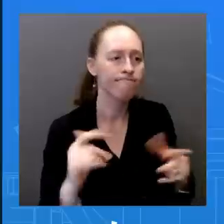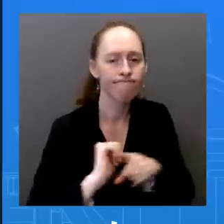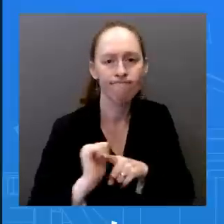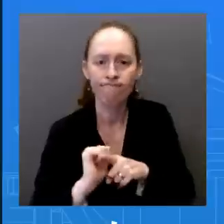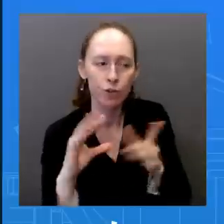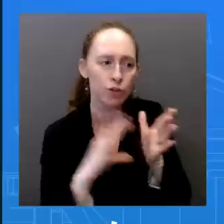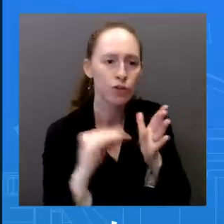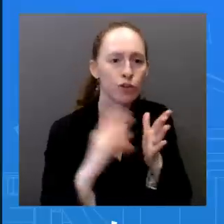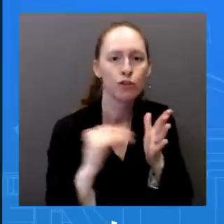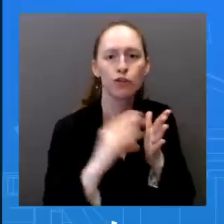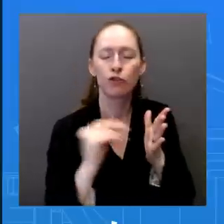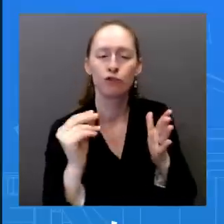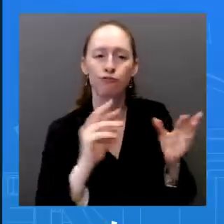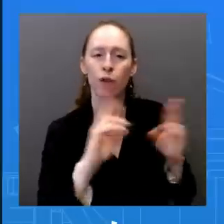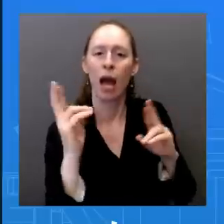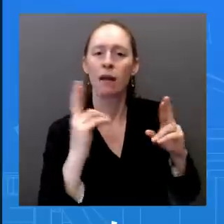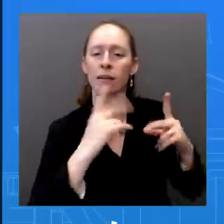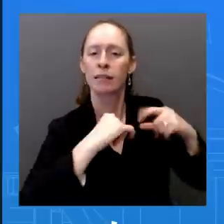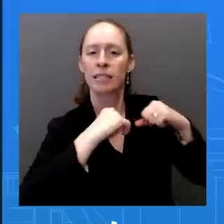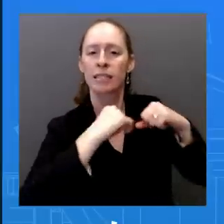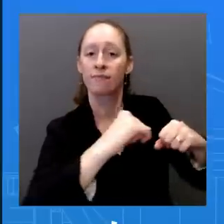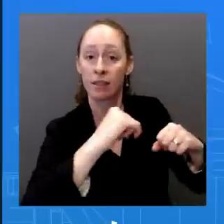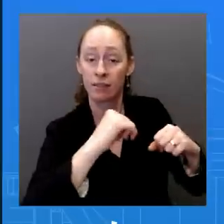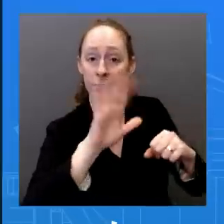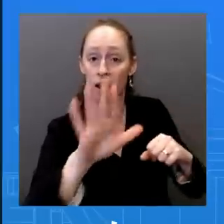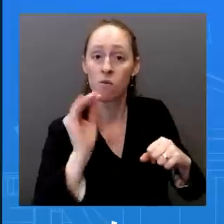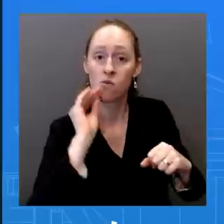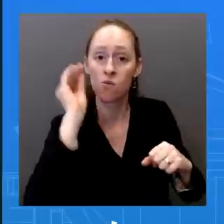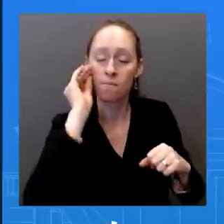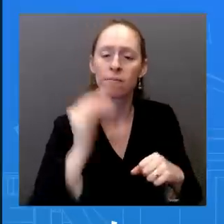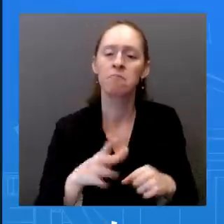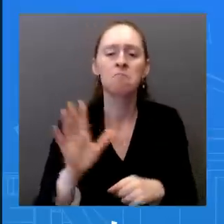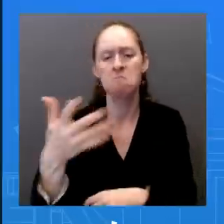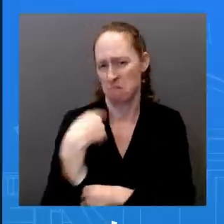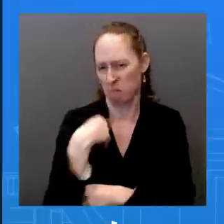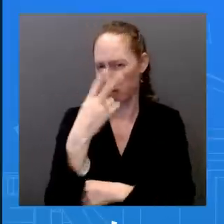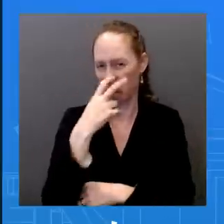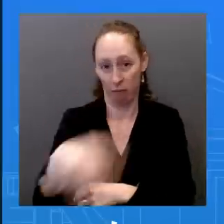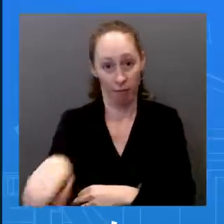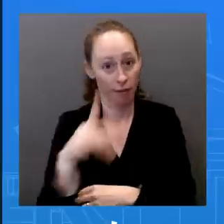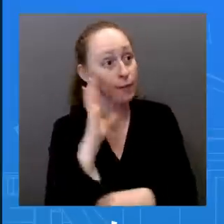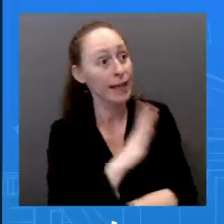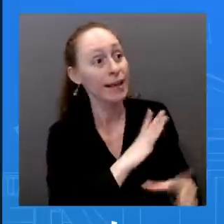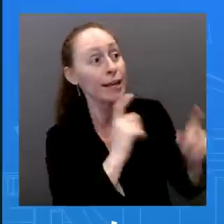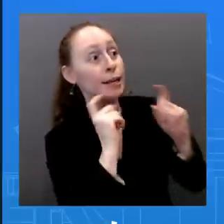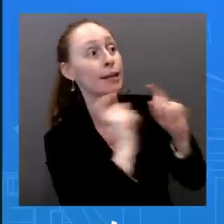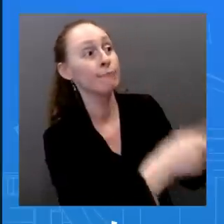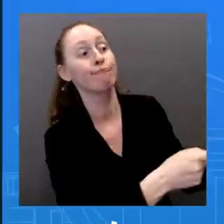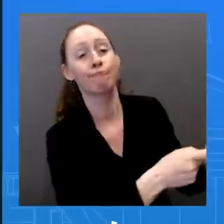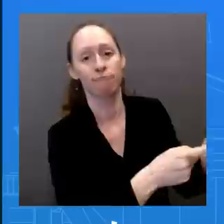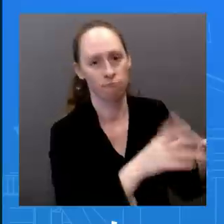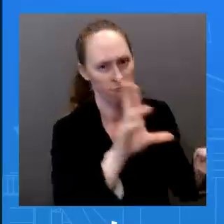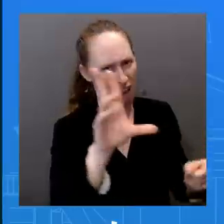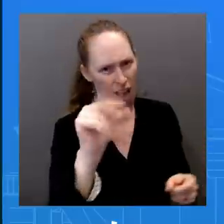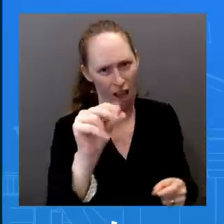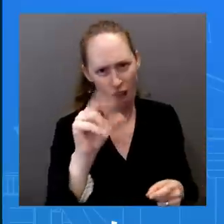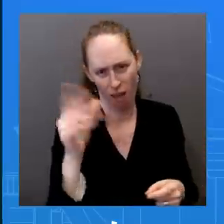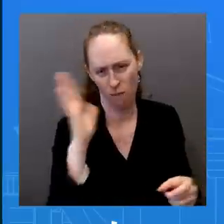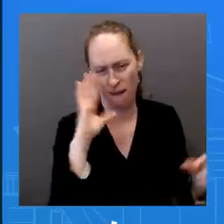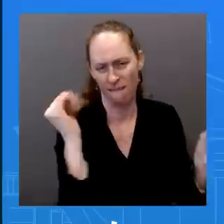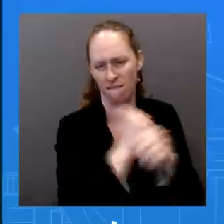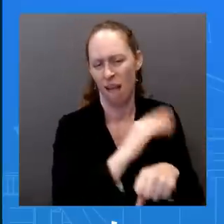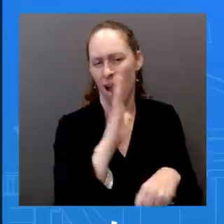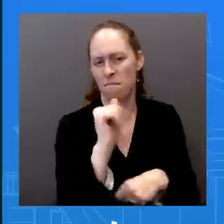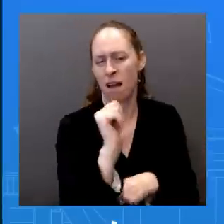fall prey to Russian aggression, that it will be able to continue to push back against Russian efforts to conquer territory